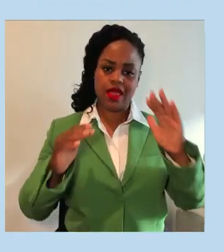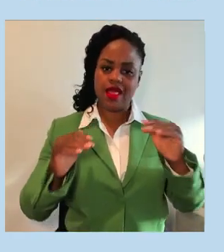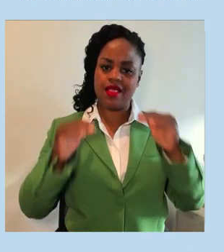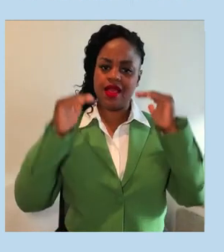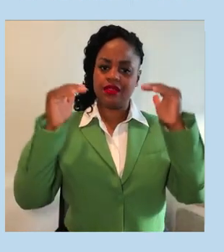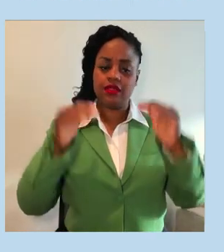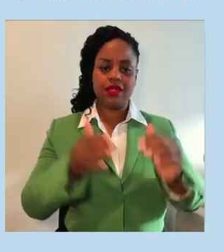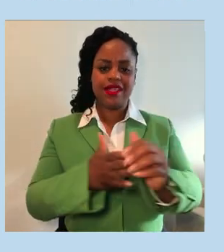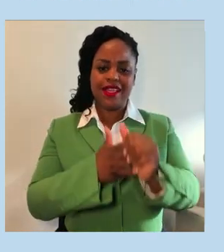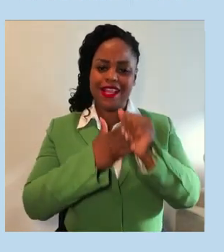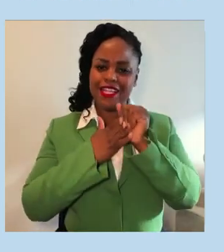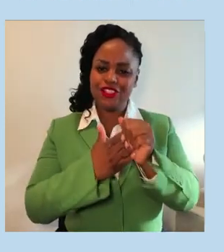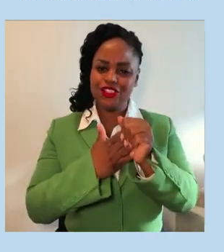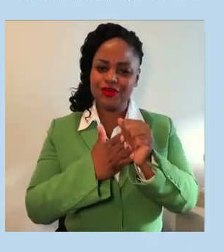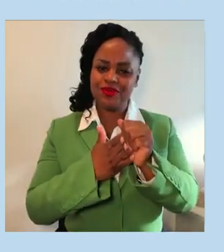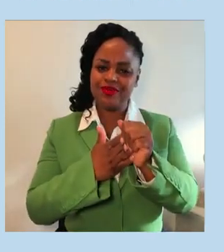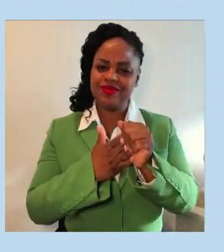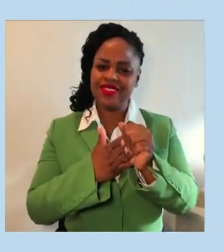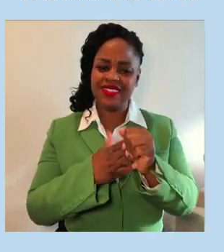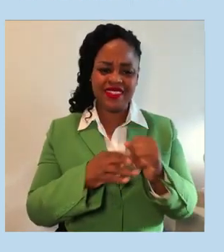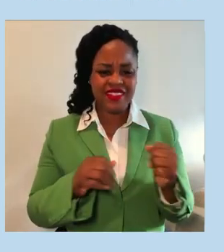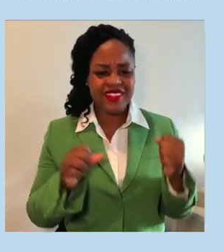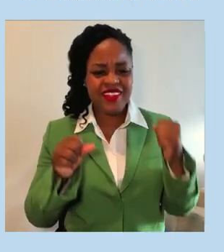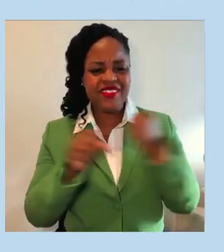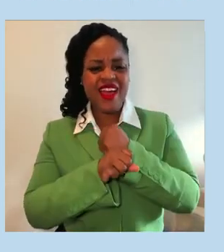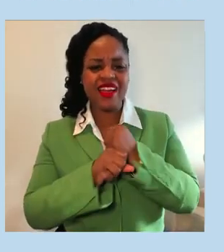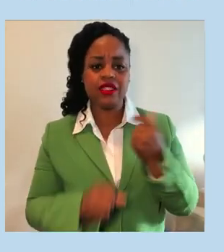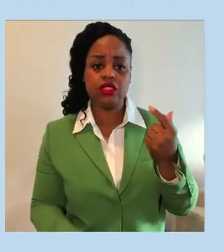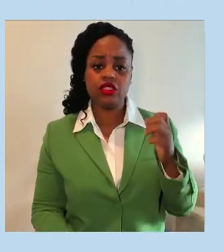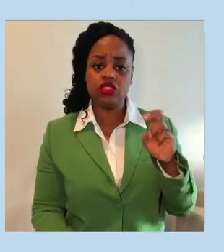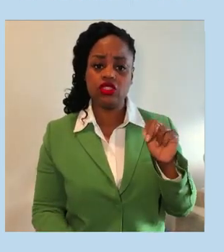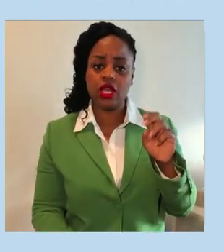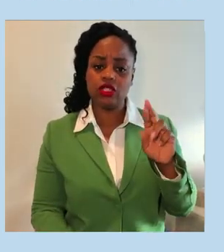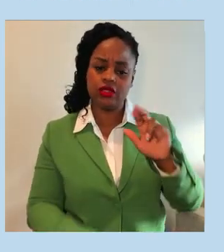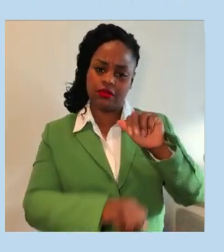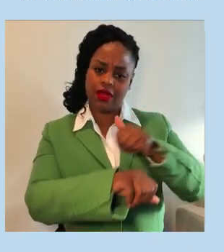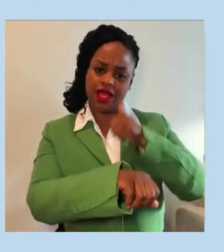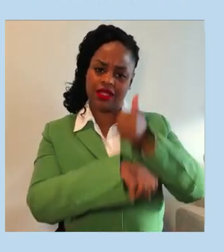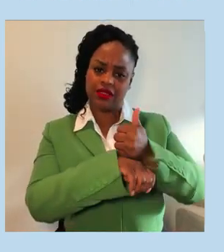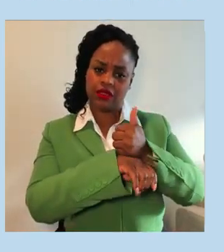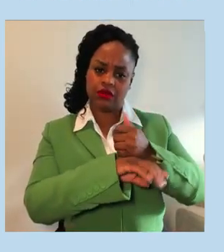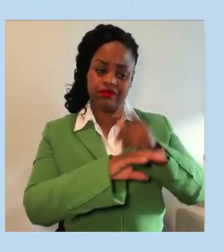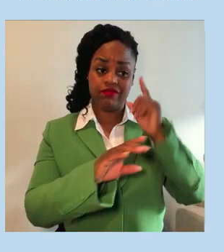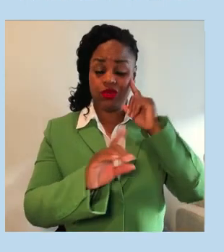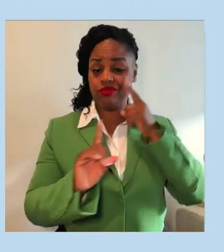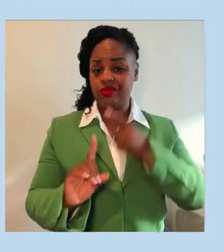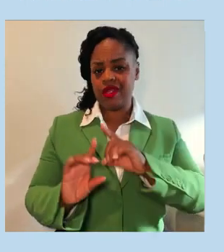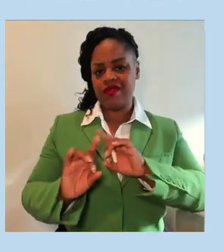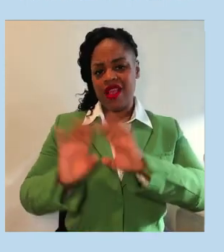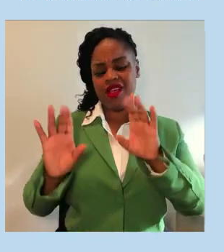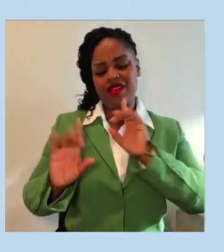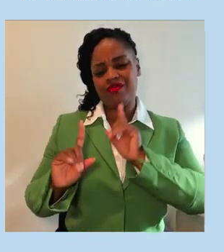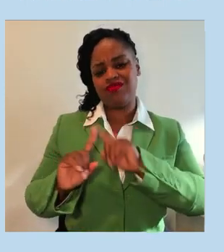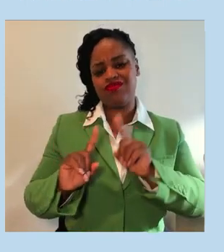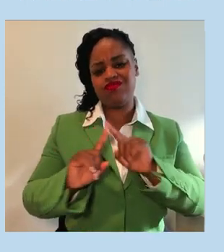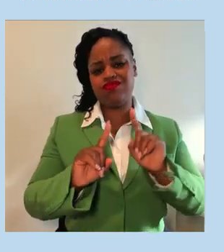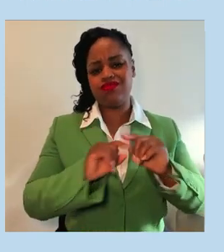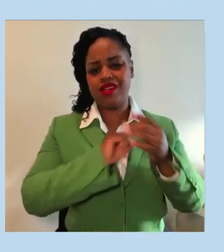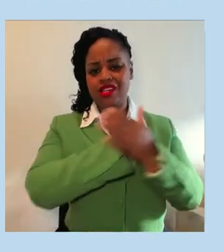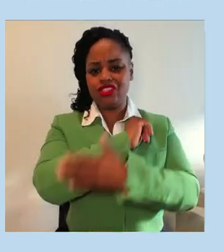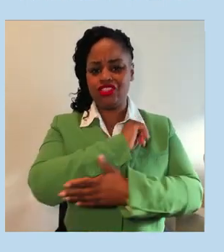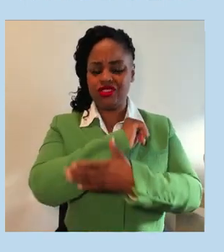60 countries. And we'll lift up exceptional women leaders, like those here with us today, including Mira